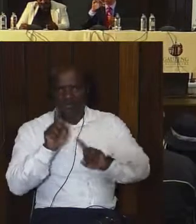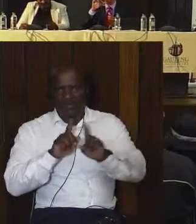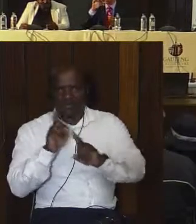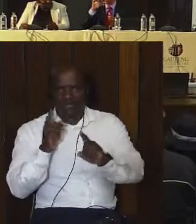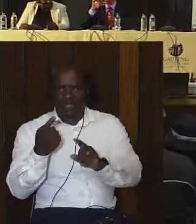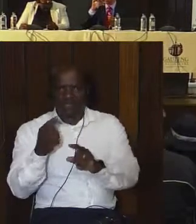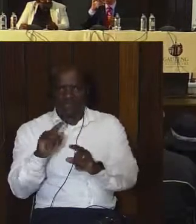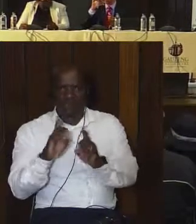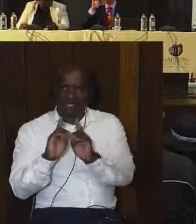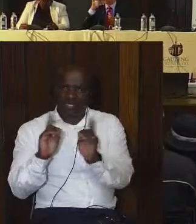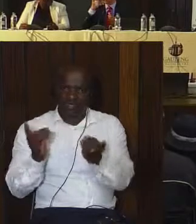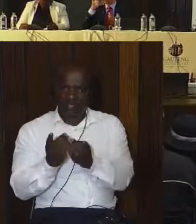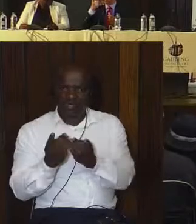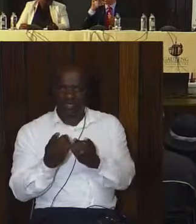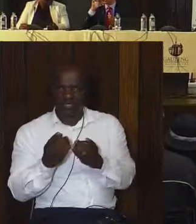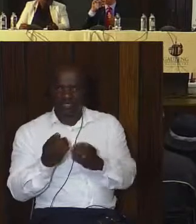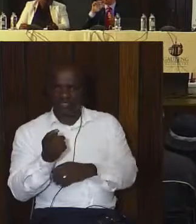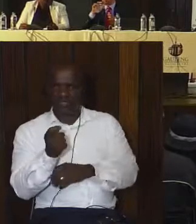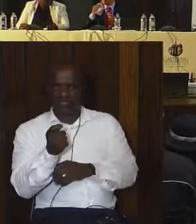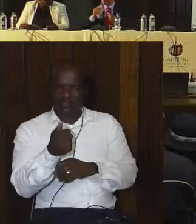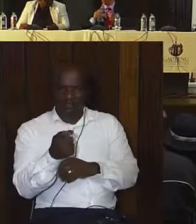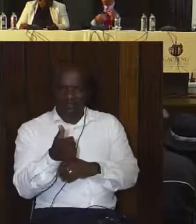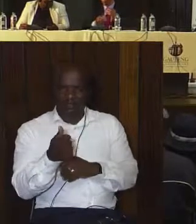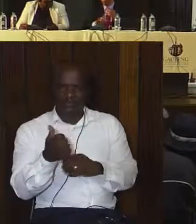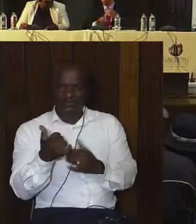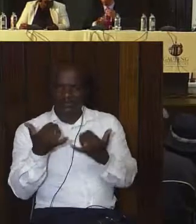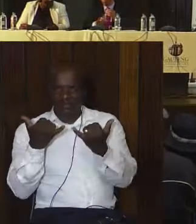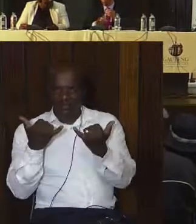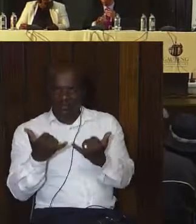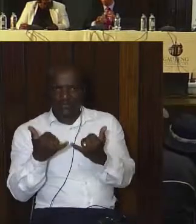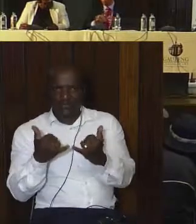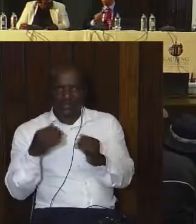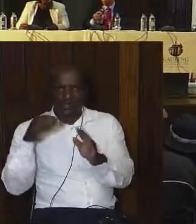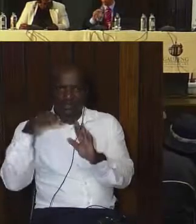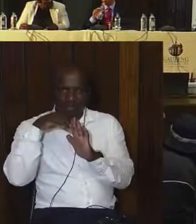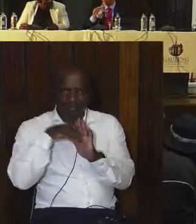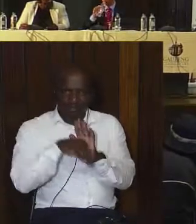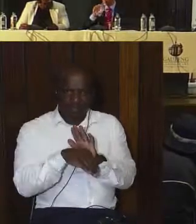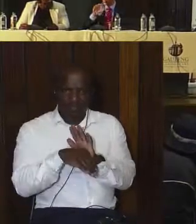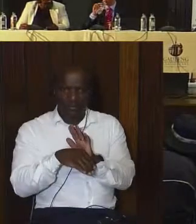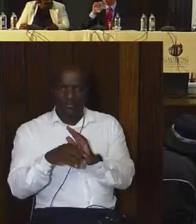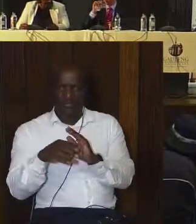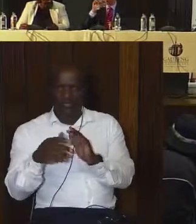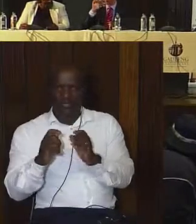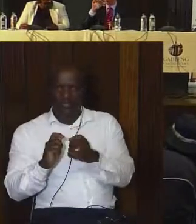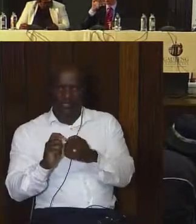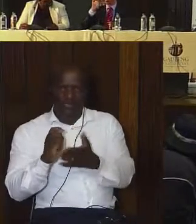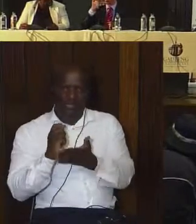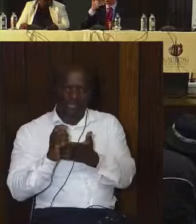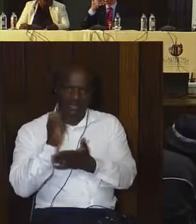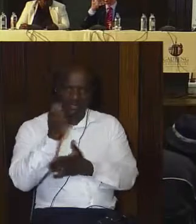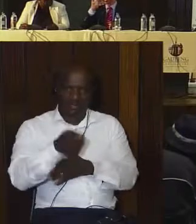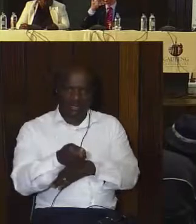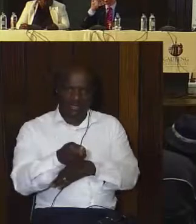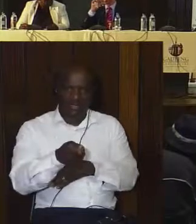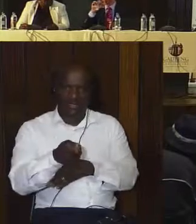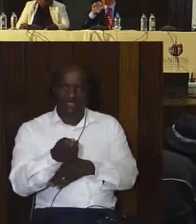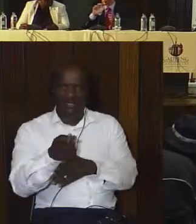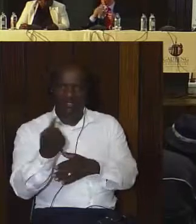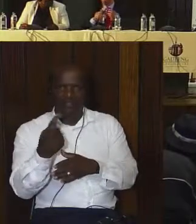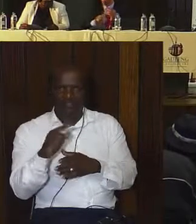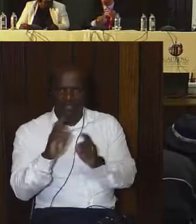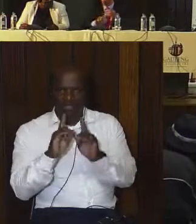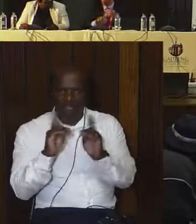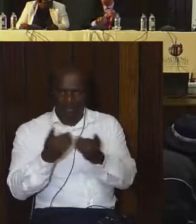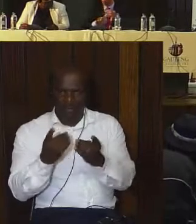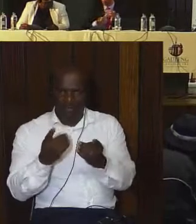hence, there's a downfall, or there's a under expenditure in the department to the extent that we had to